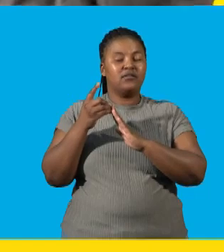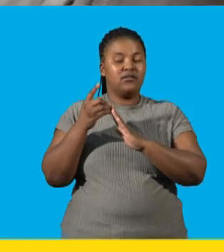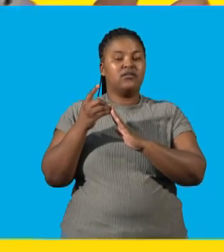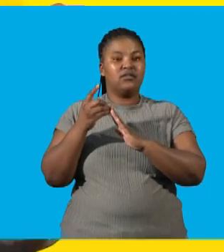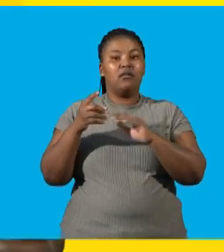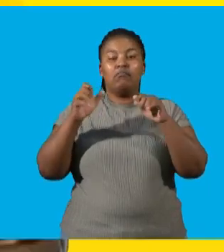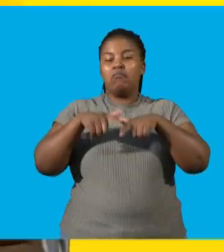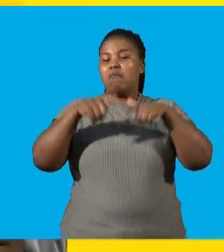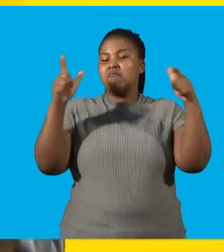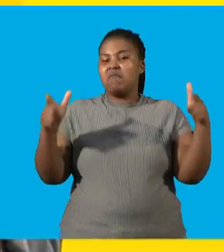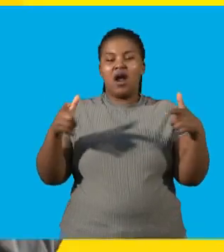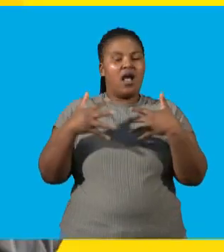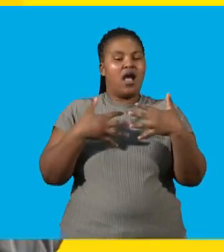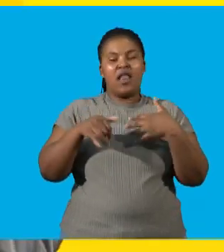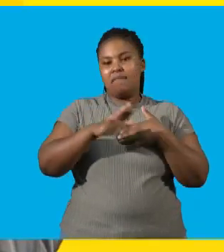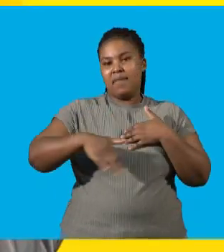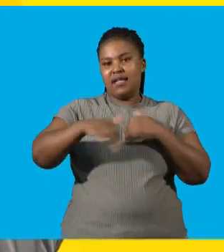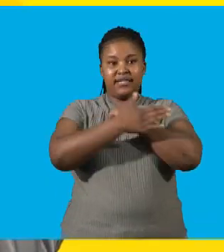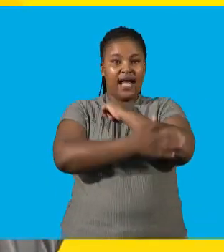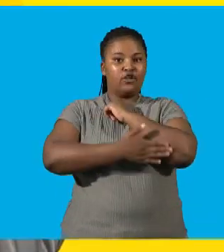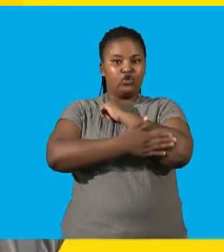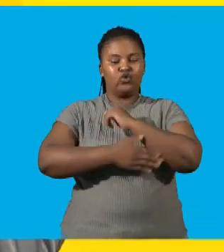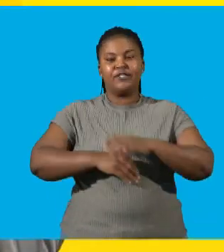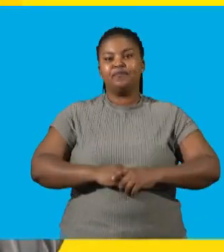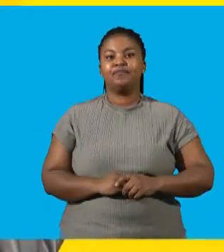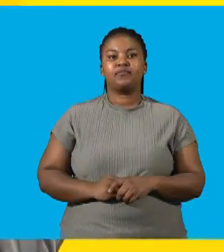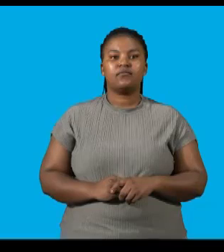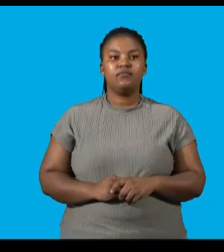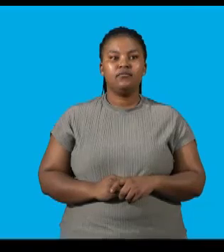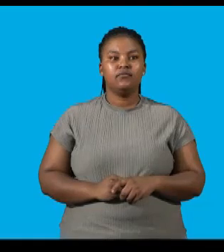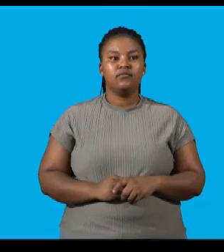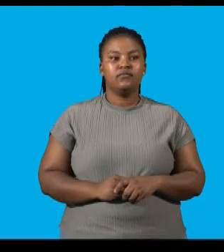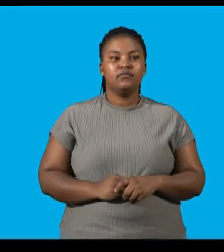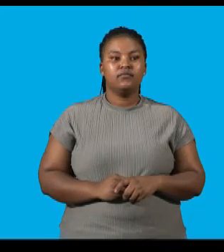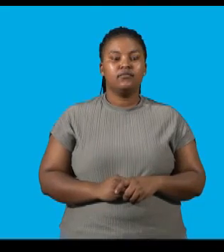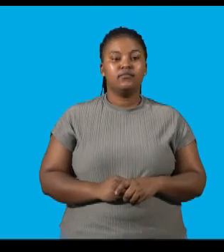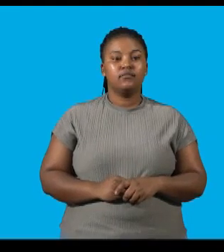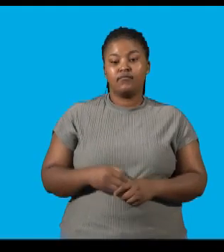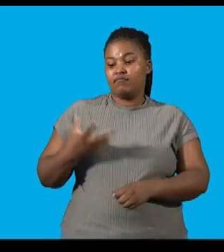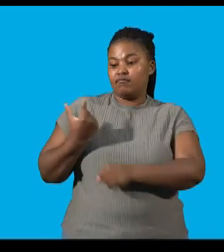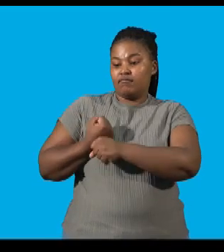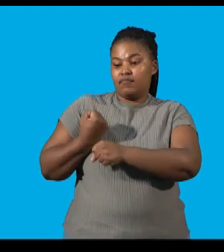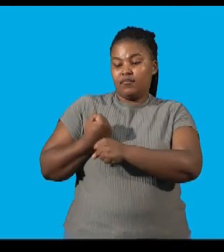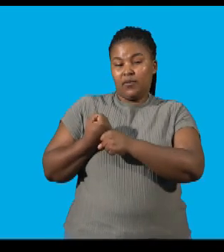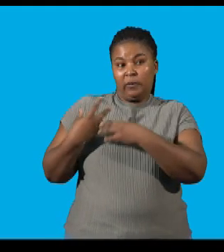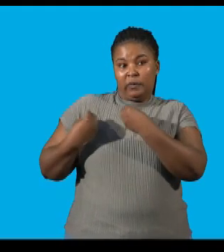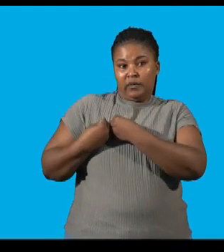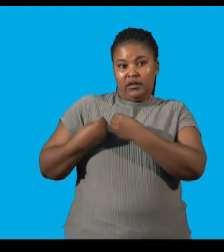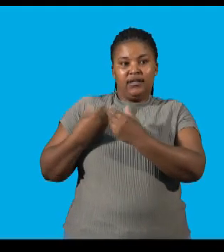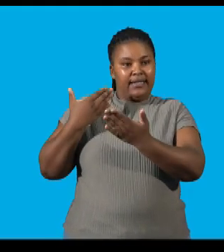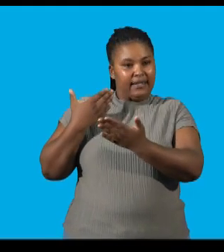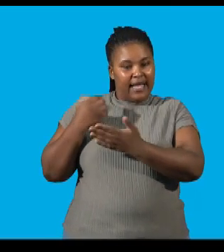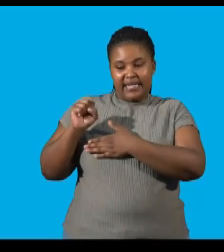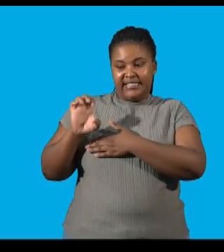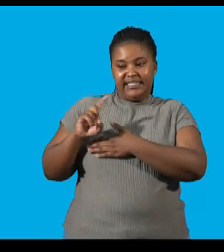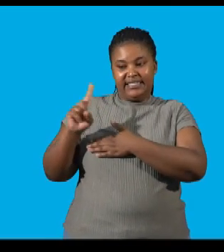wider range of areas within the country. And number 2, goods produced in special economic zones can